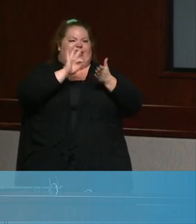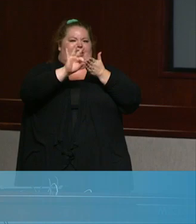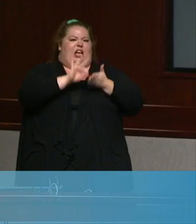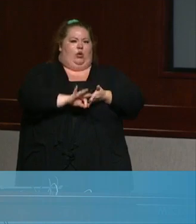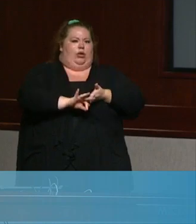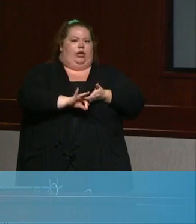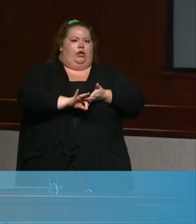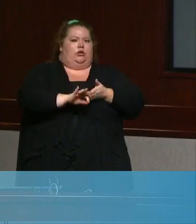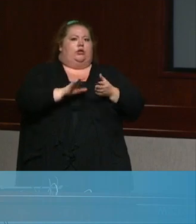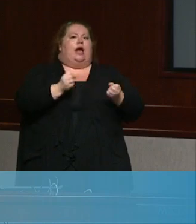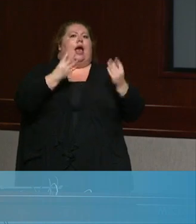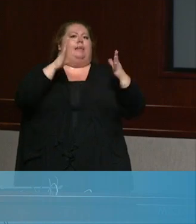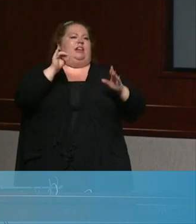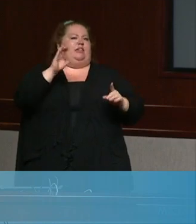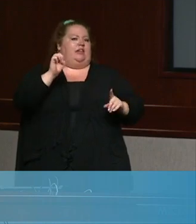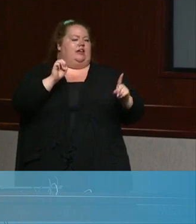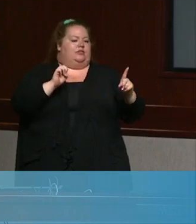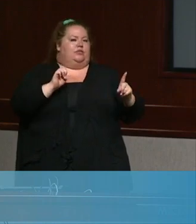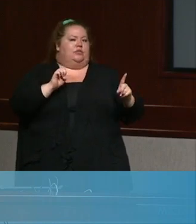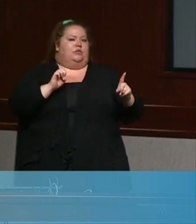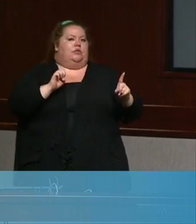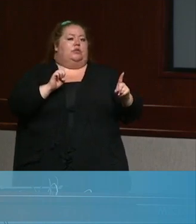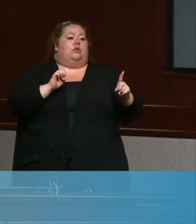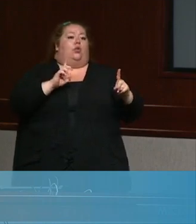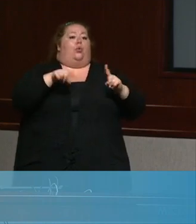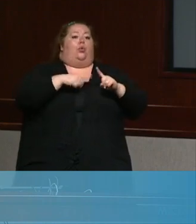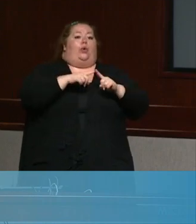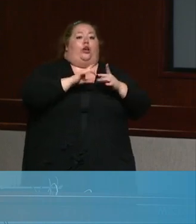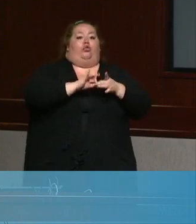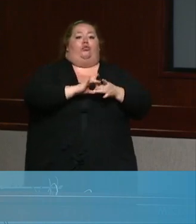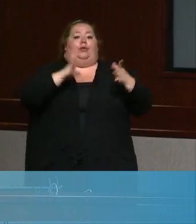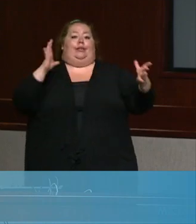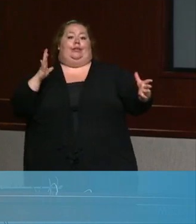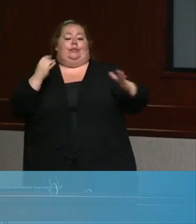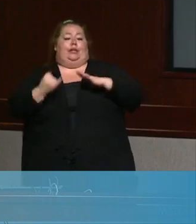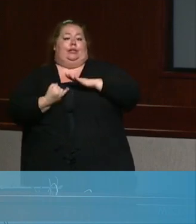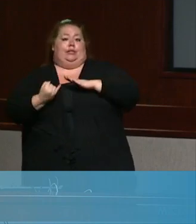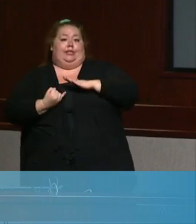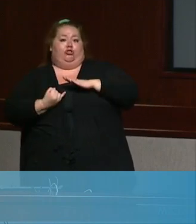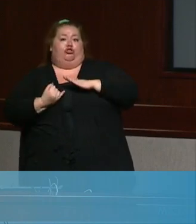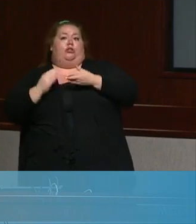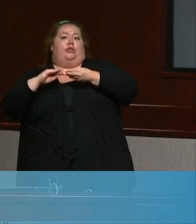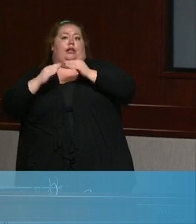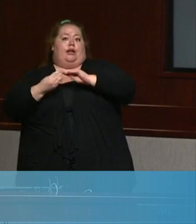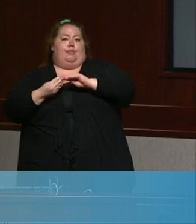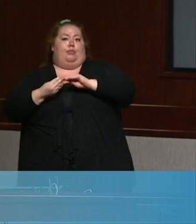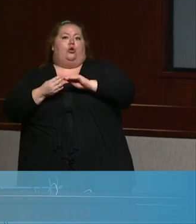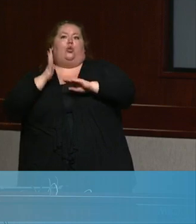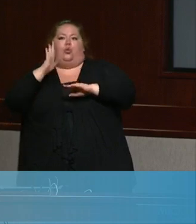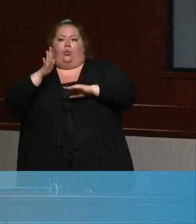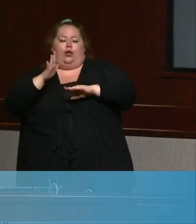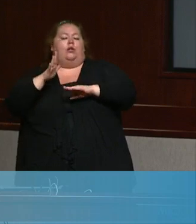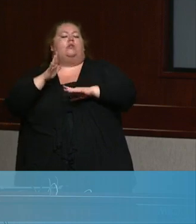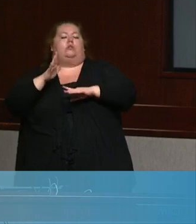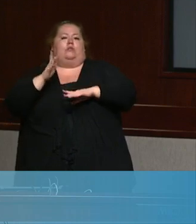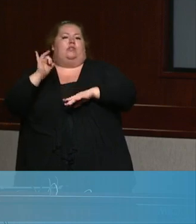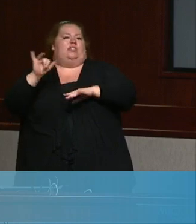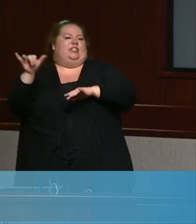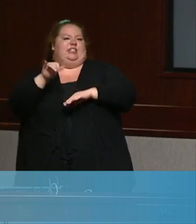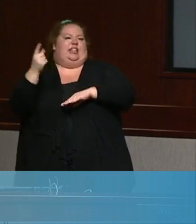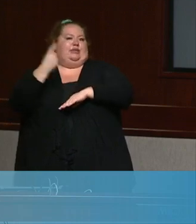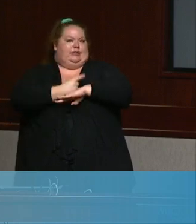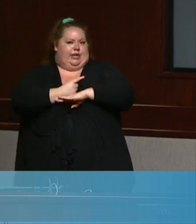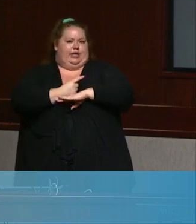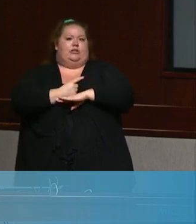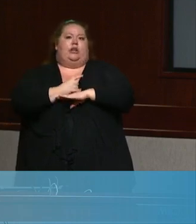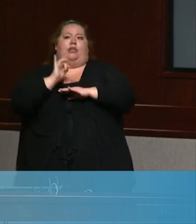we are releasing patients off of isolation, that number is effective the date that is put in. So if we find somebody